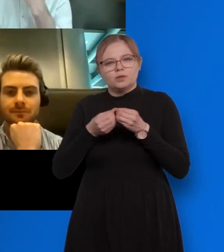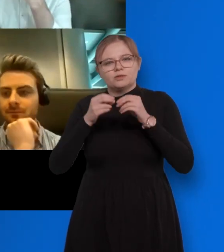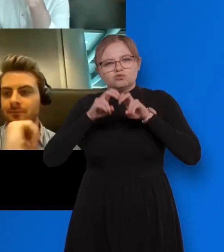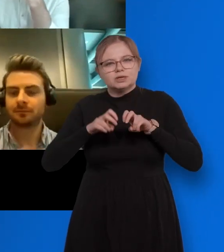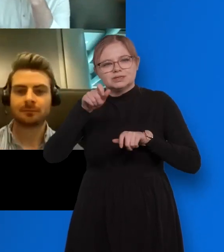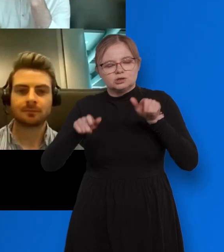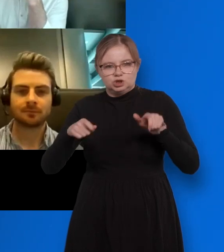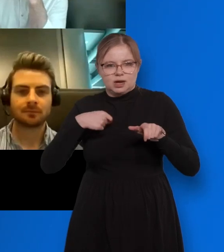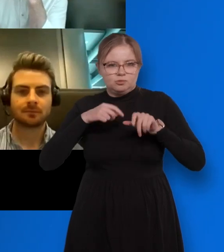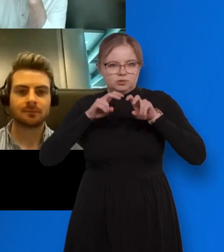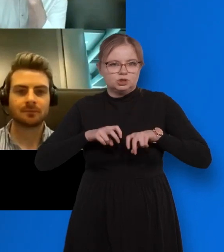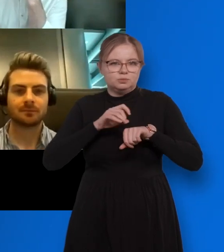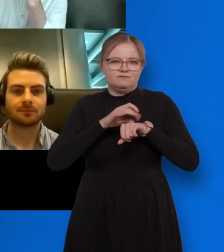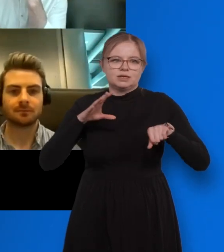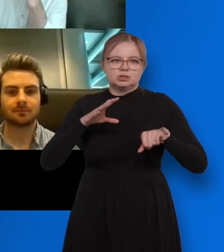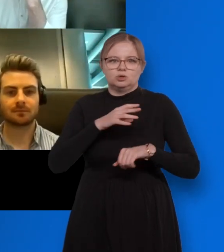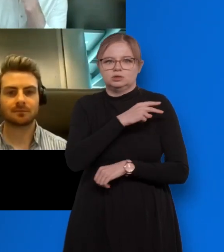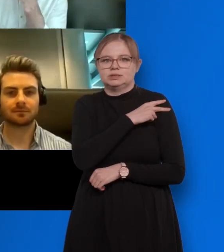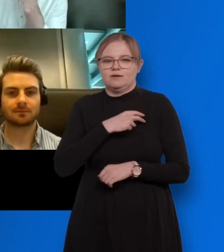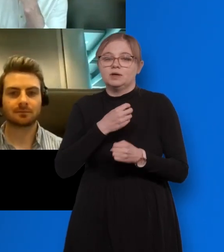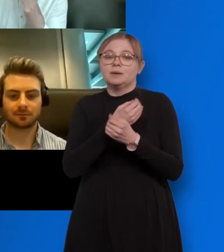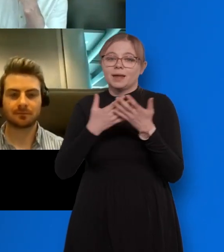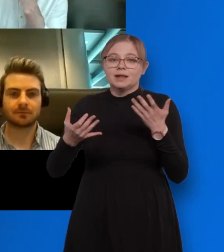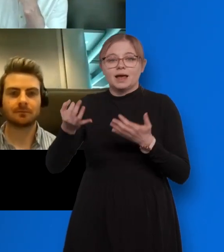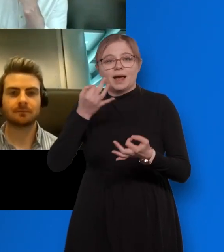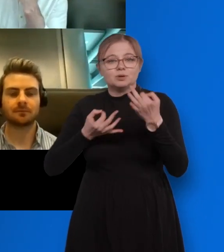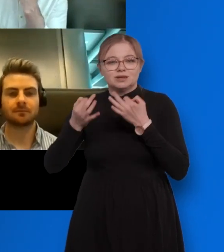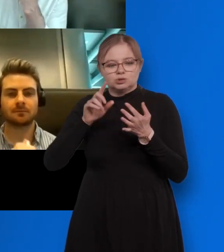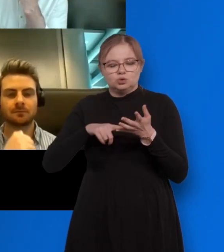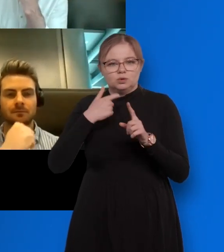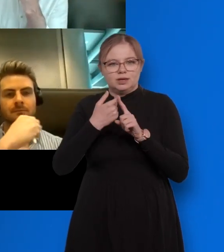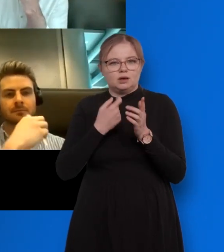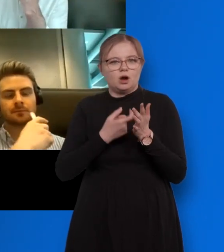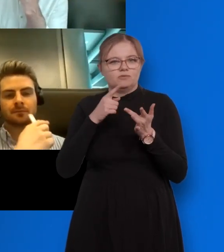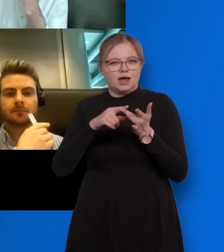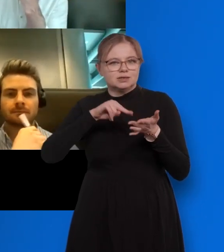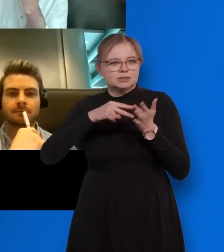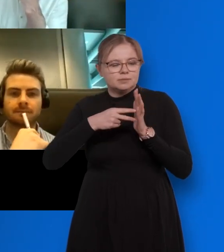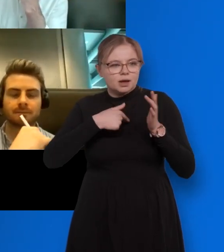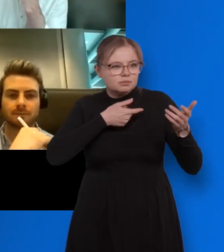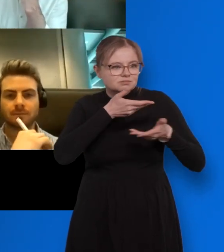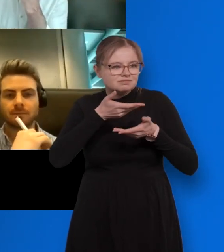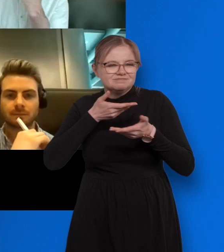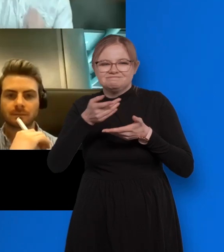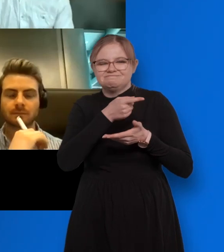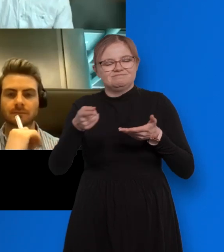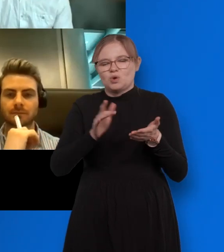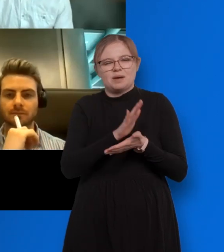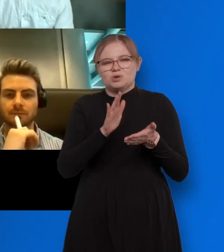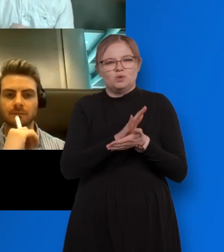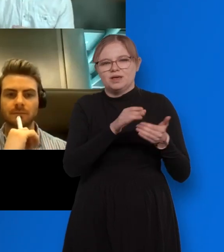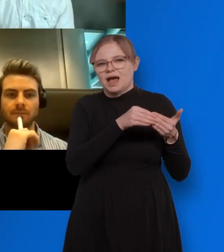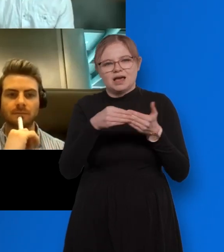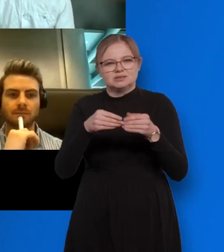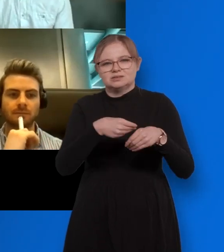work closely with researchers as a research professional staff. Many applicants to the UKRI schemes I have talked to seem